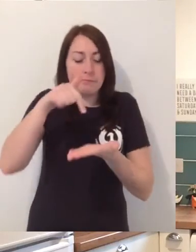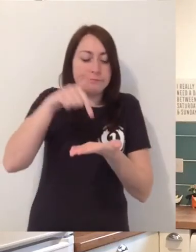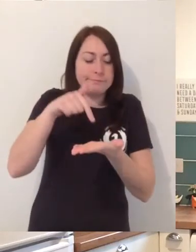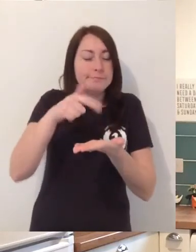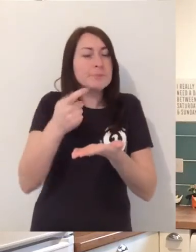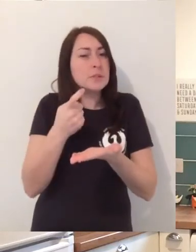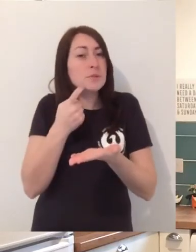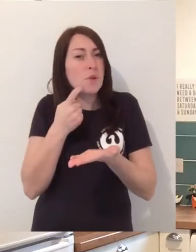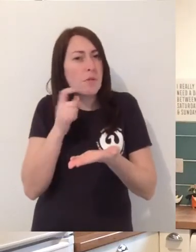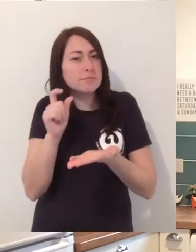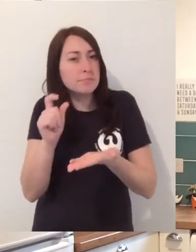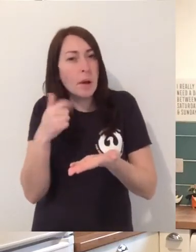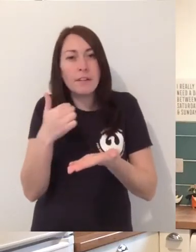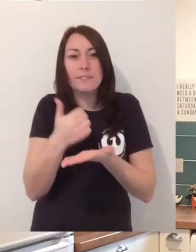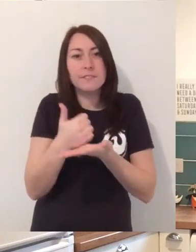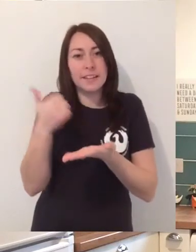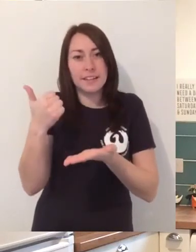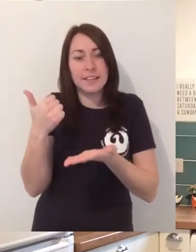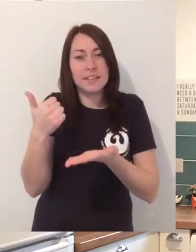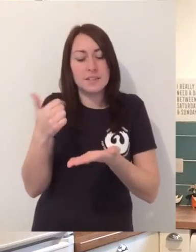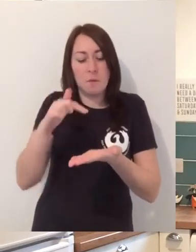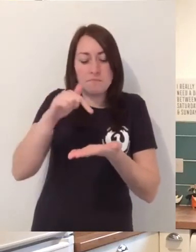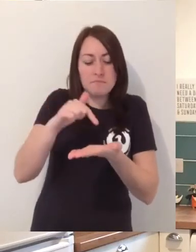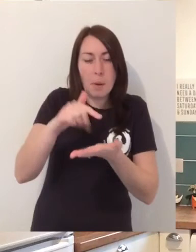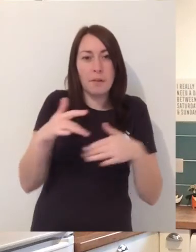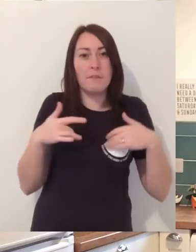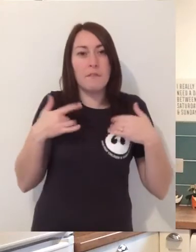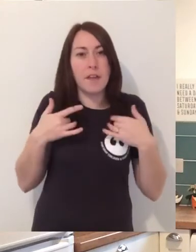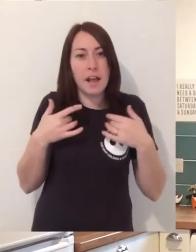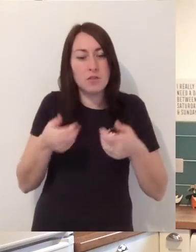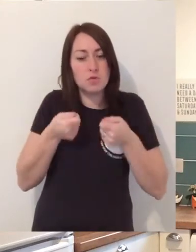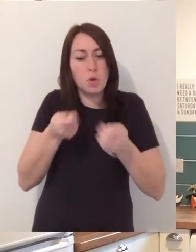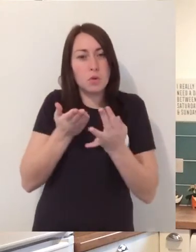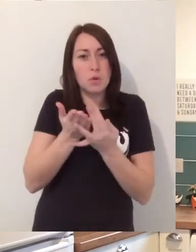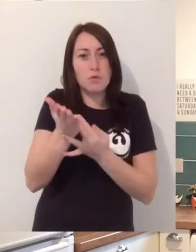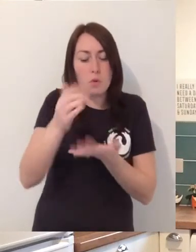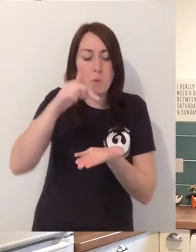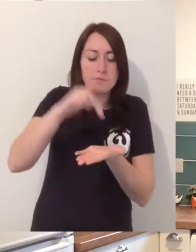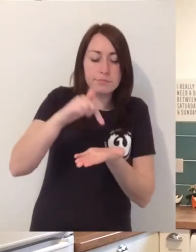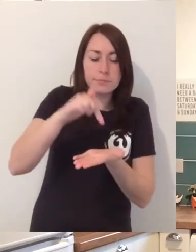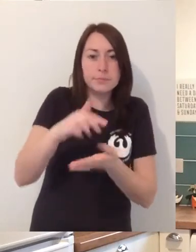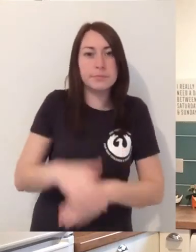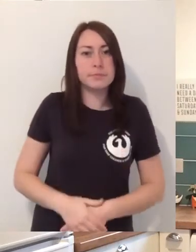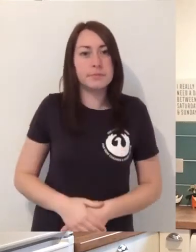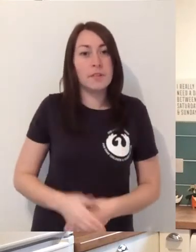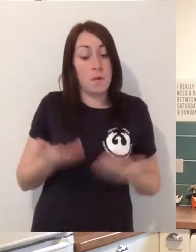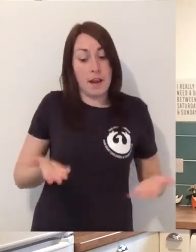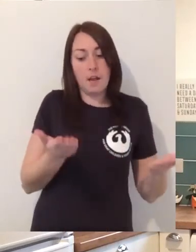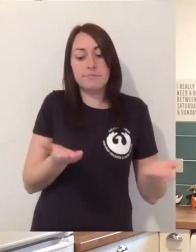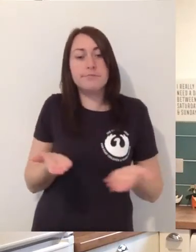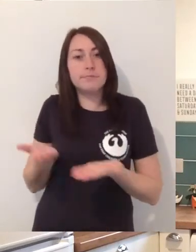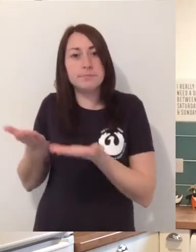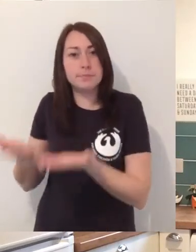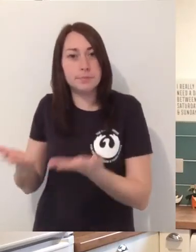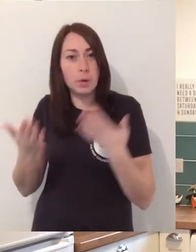are in fact a little bit soft still, which is great, but you can feel that they're cooked right through. So I'm going to put these aside and leave